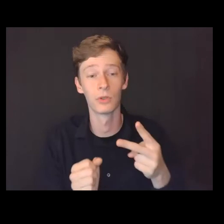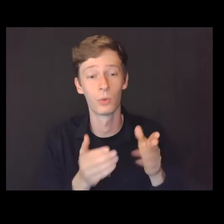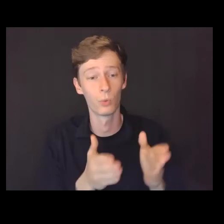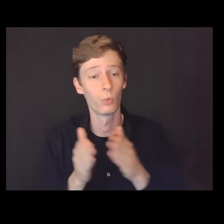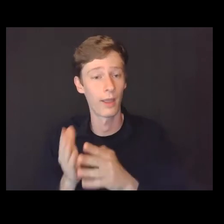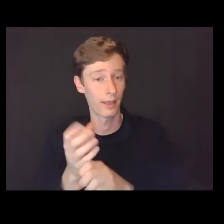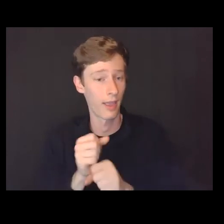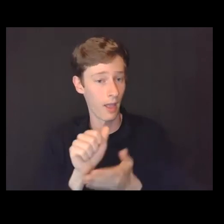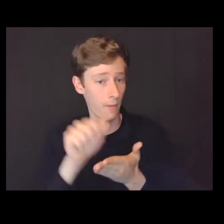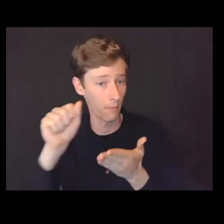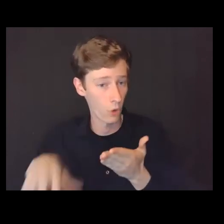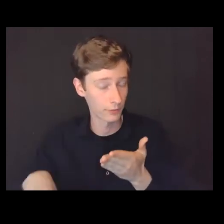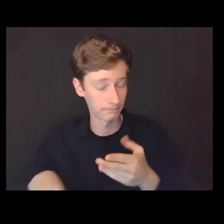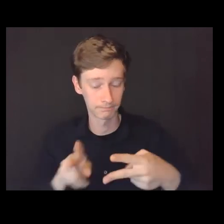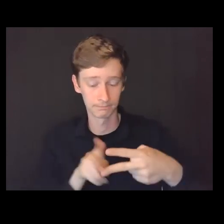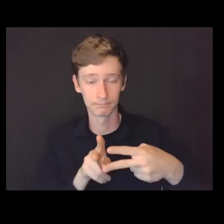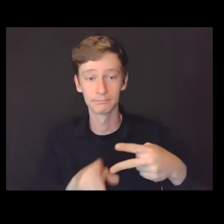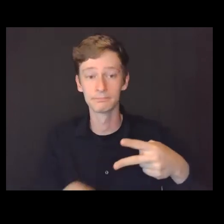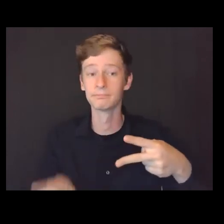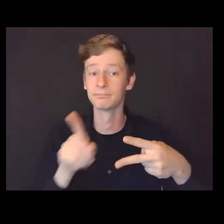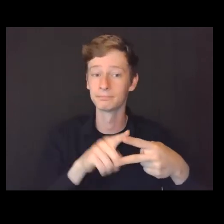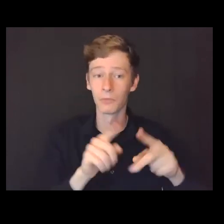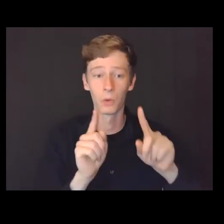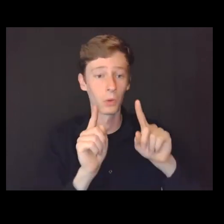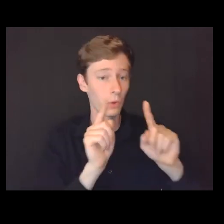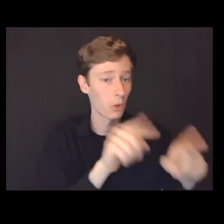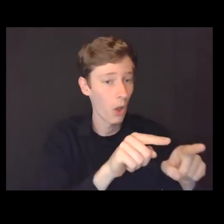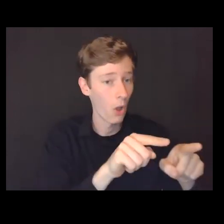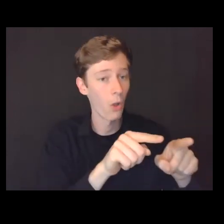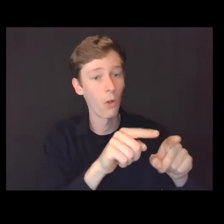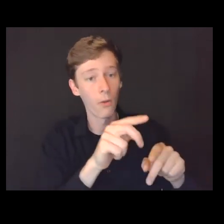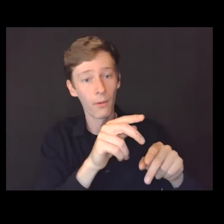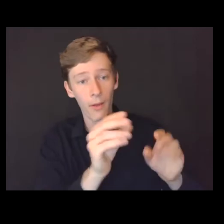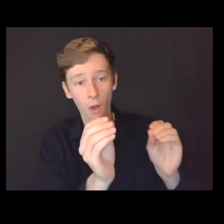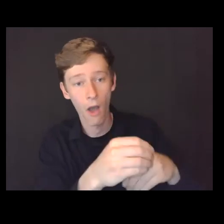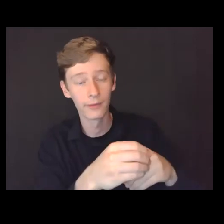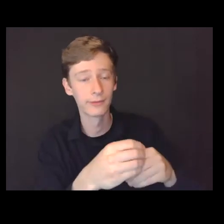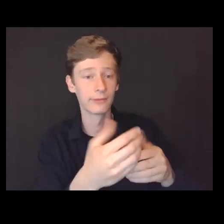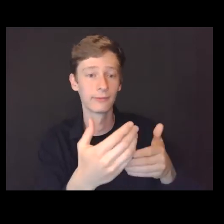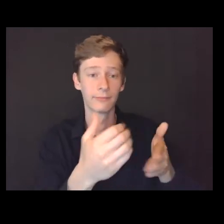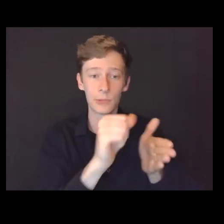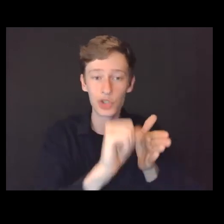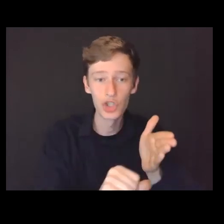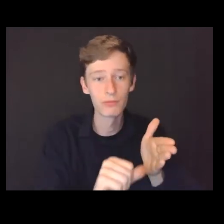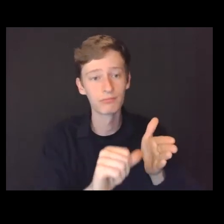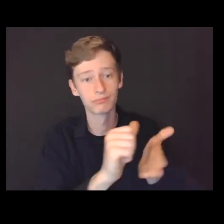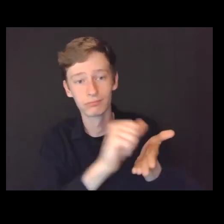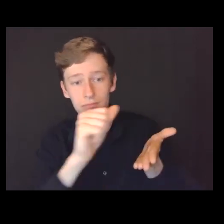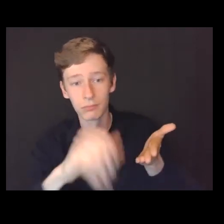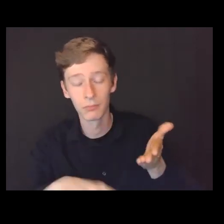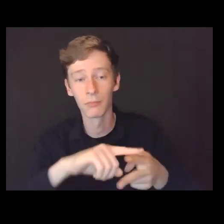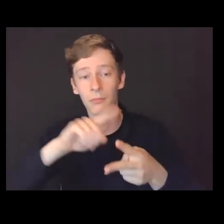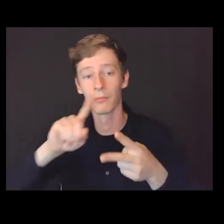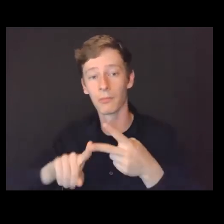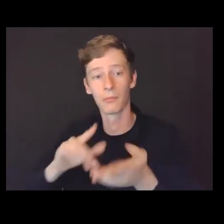are abortions that are done in health centers, procedural abortions, and then there's also medication abortion or